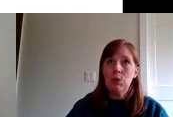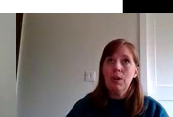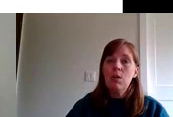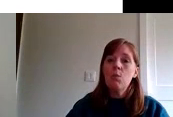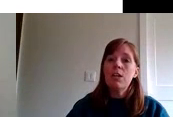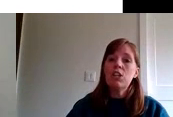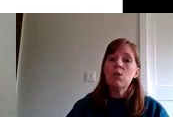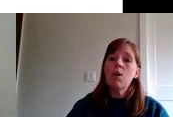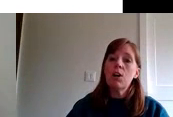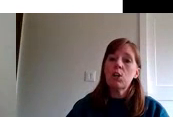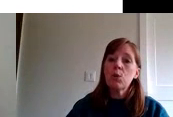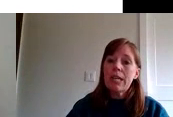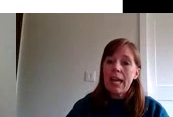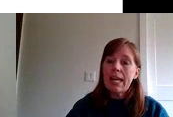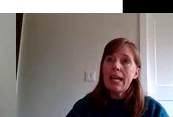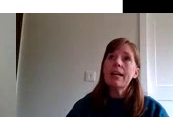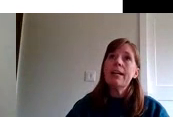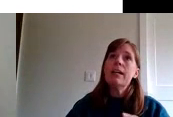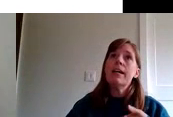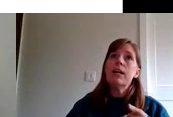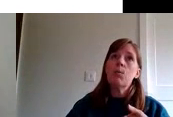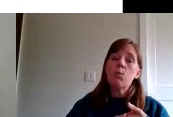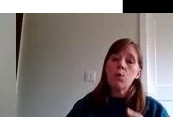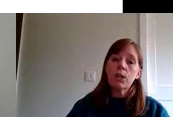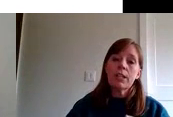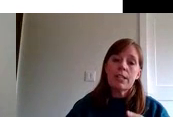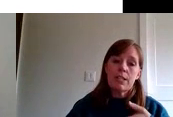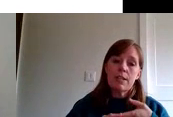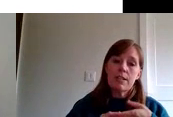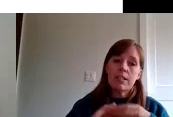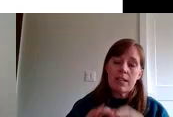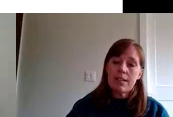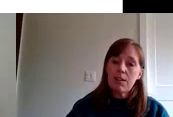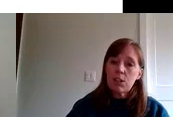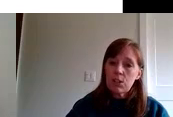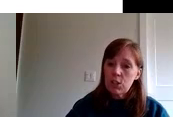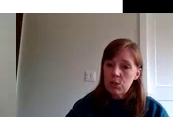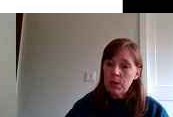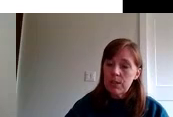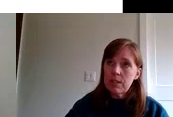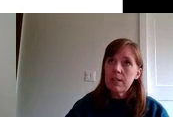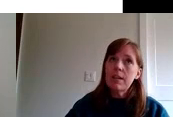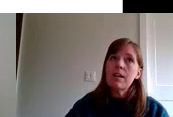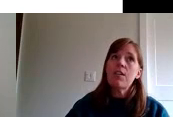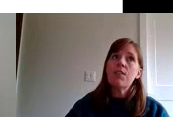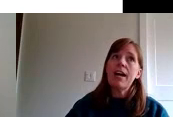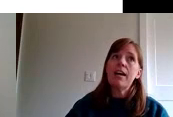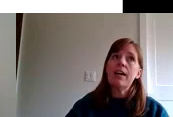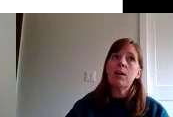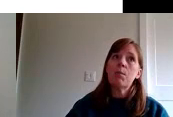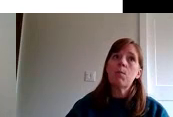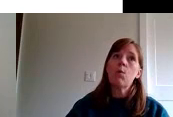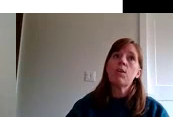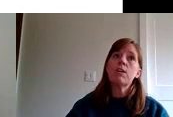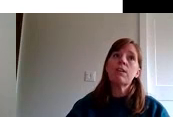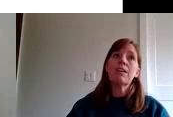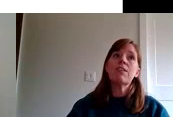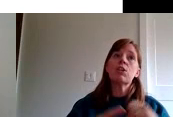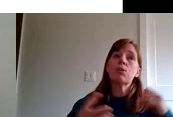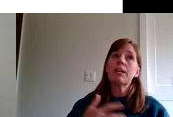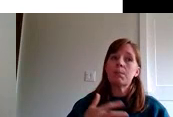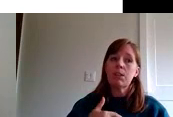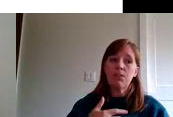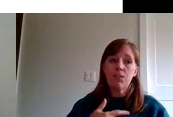to get into when you are creating work to send out to your students, that or